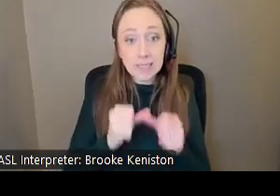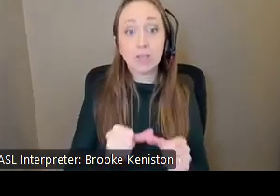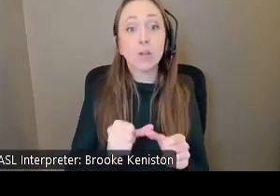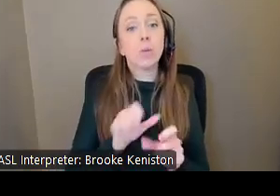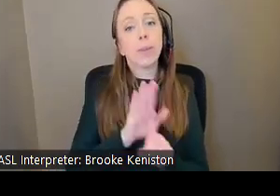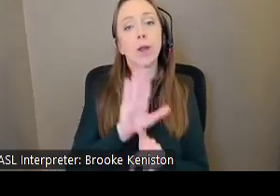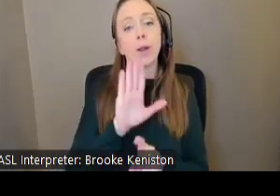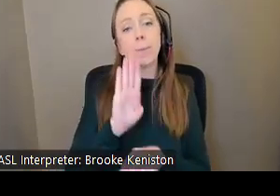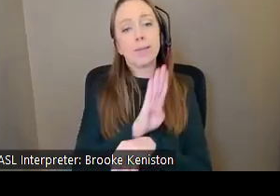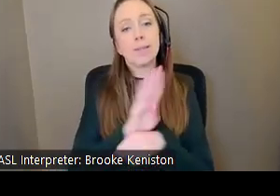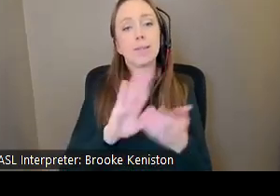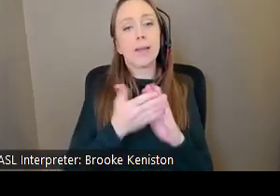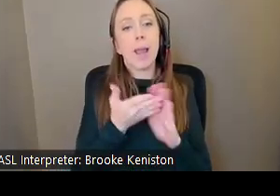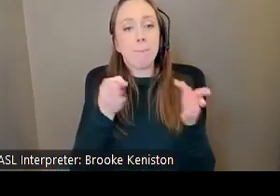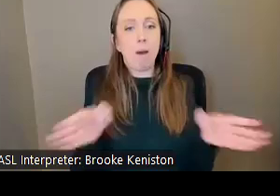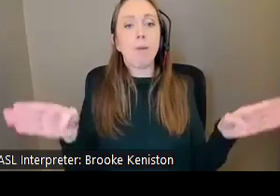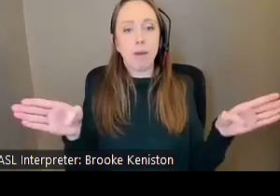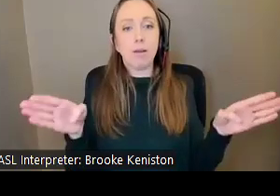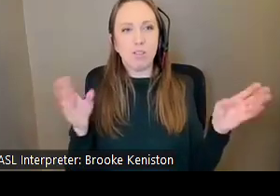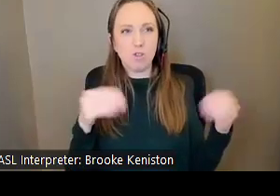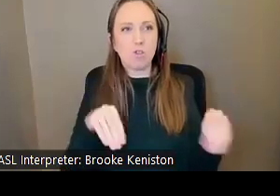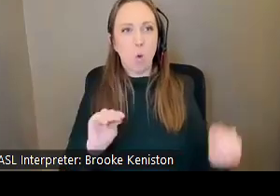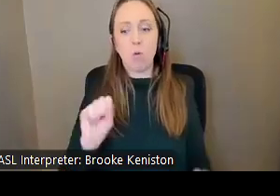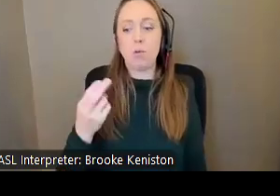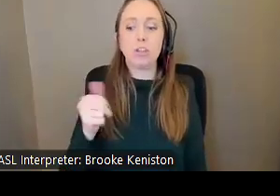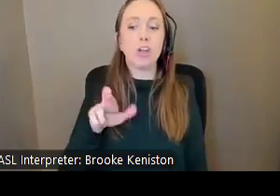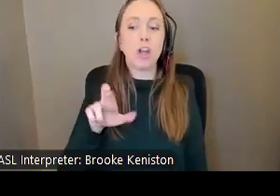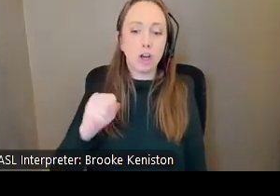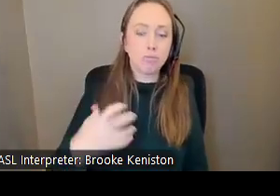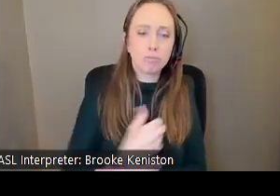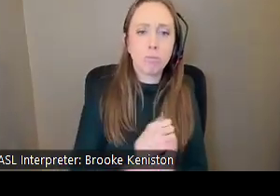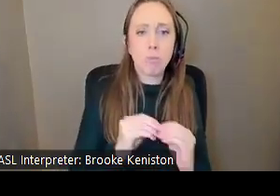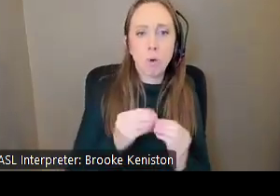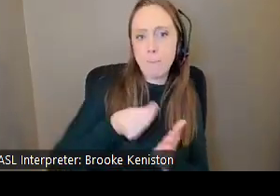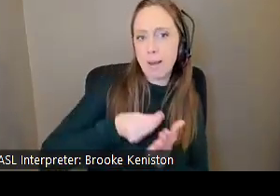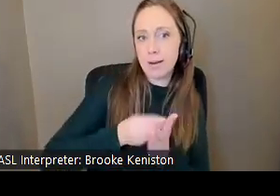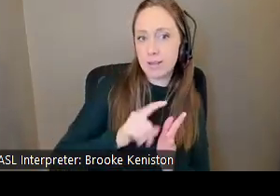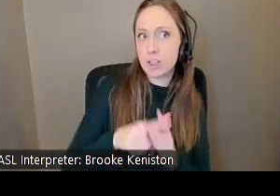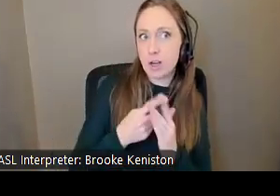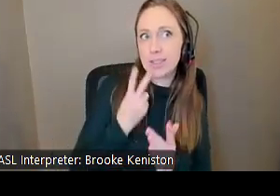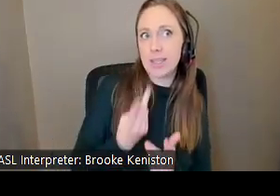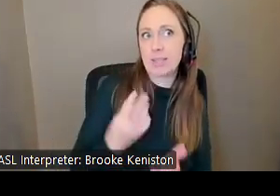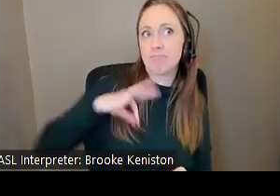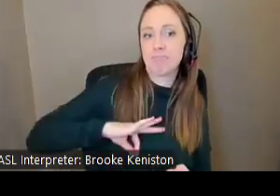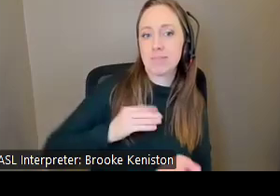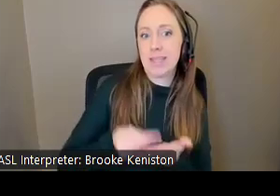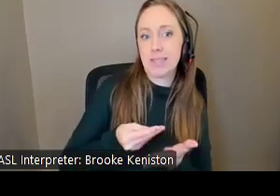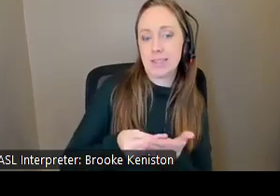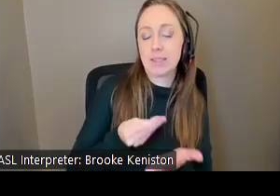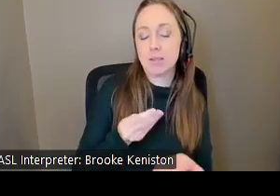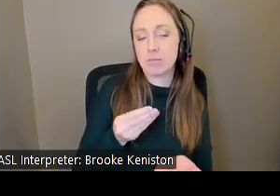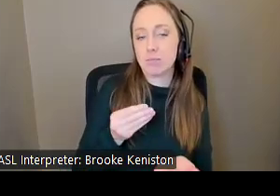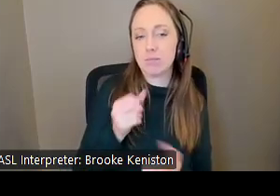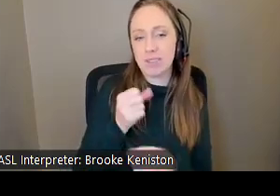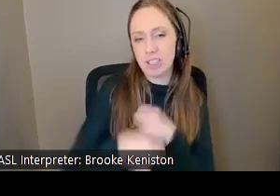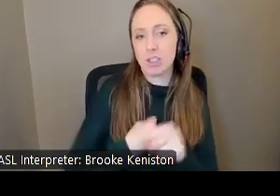and sold some shares and they made some money. They started seeing profit in 2003. One of the key things that Netflix was doing